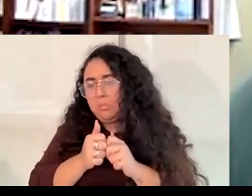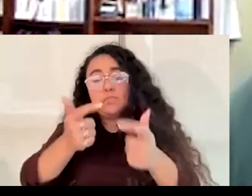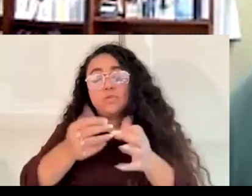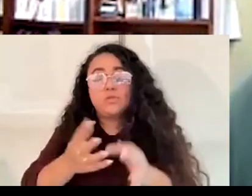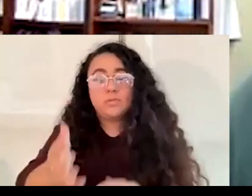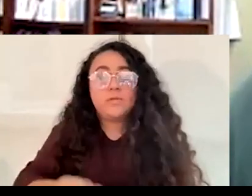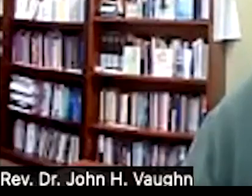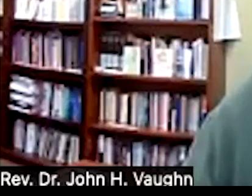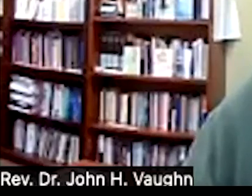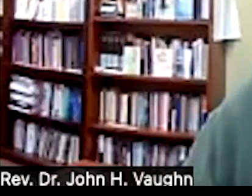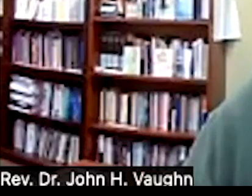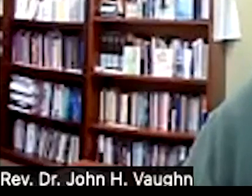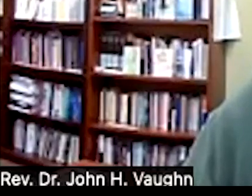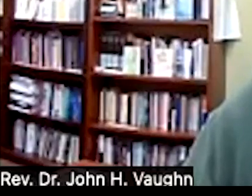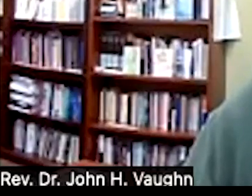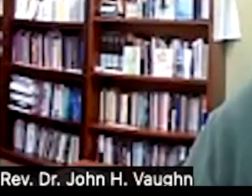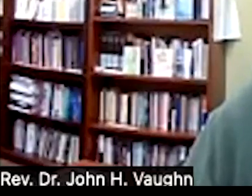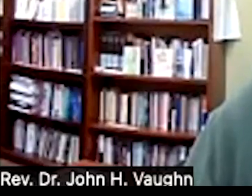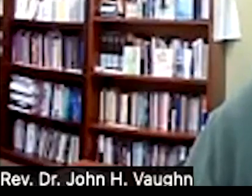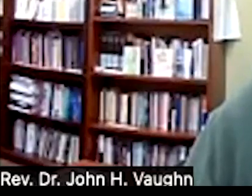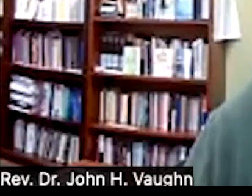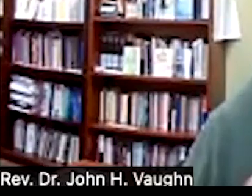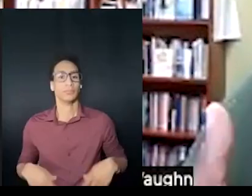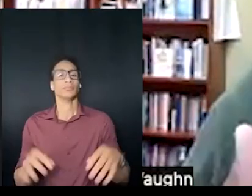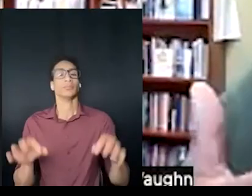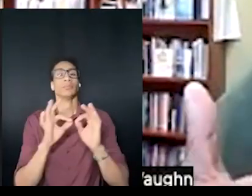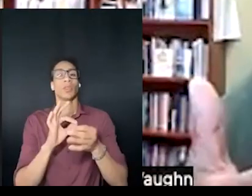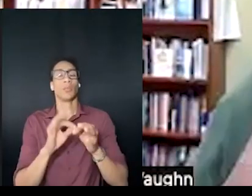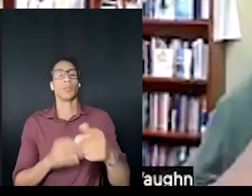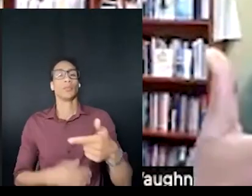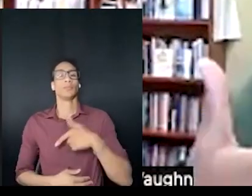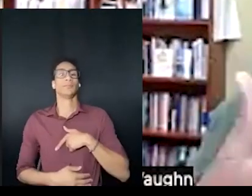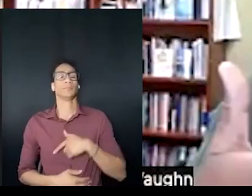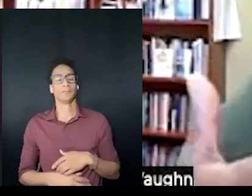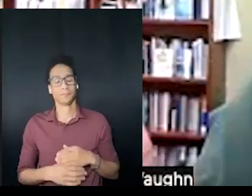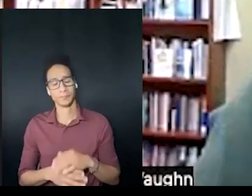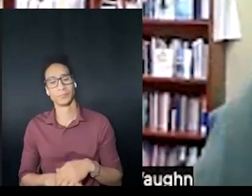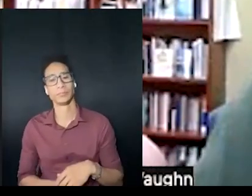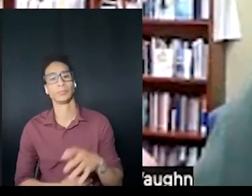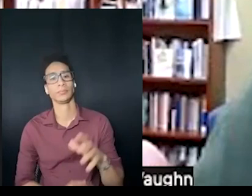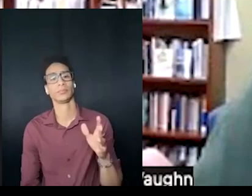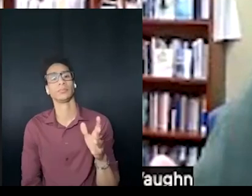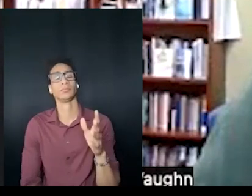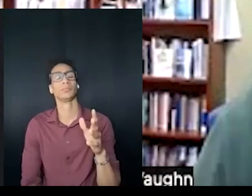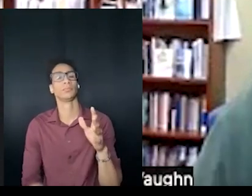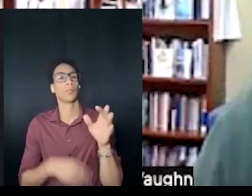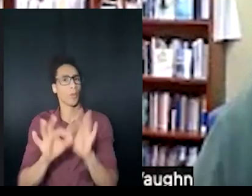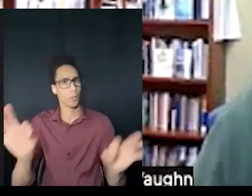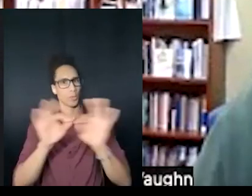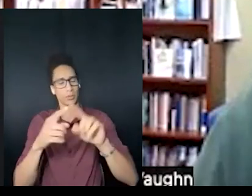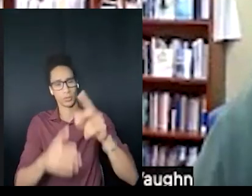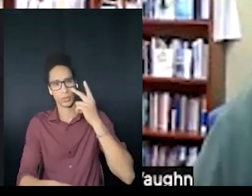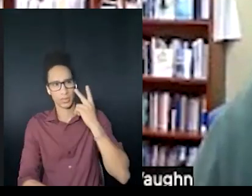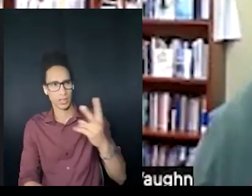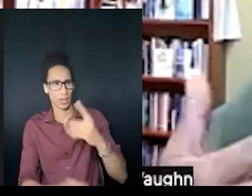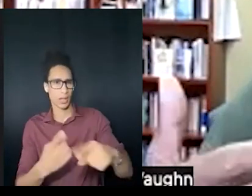what's been wonderful to see in terms of Lawrence's journey has been, you know, the things that he did to better himself.